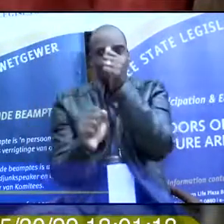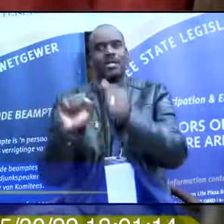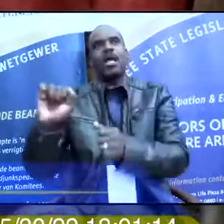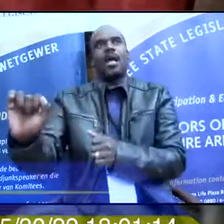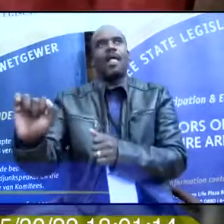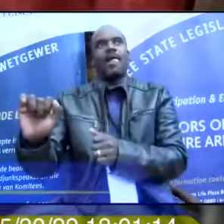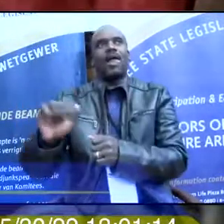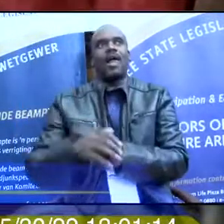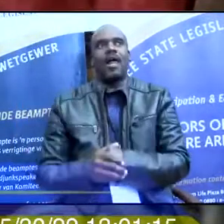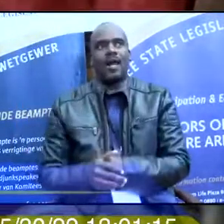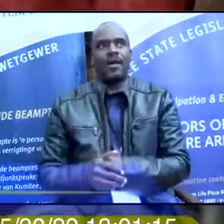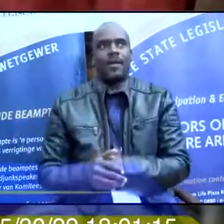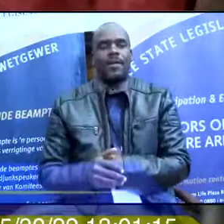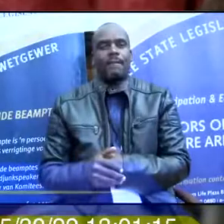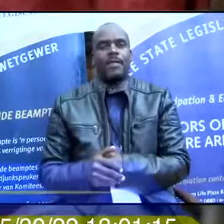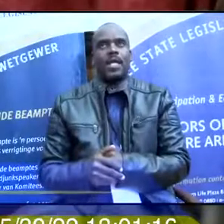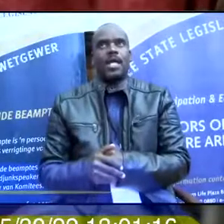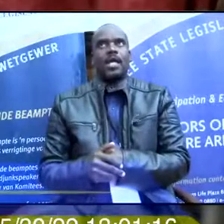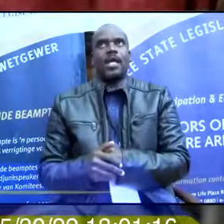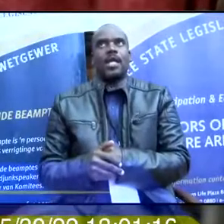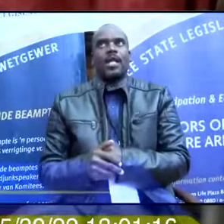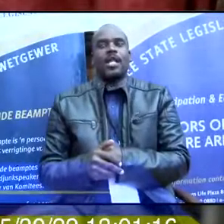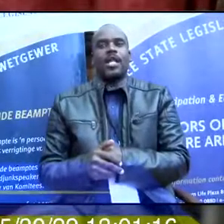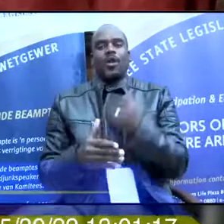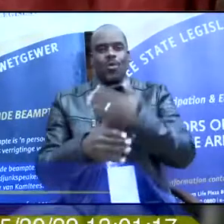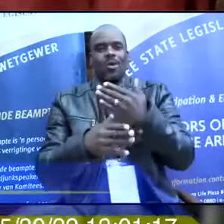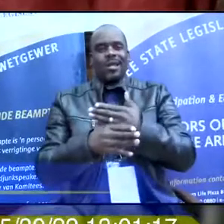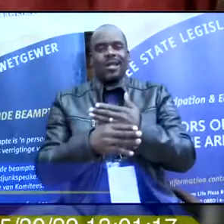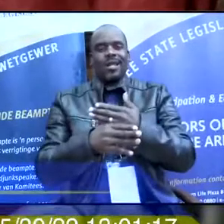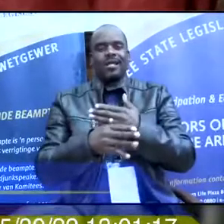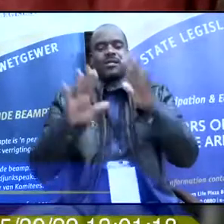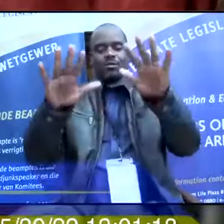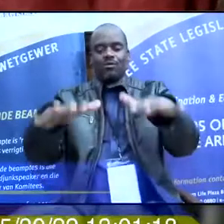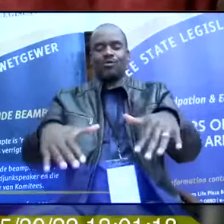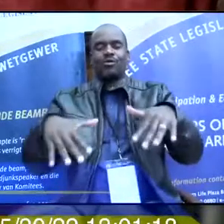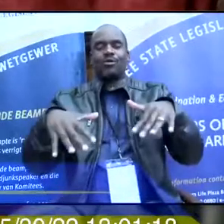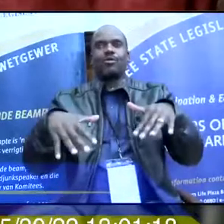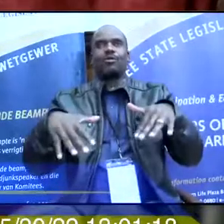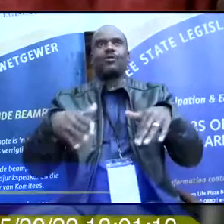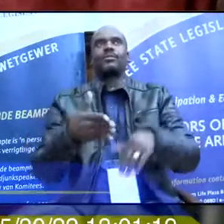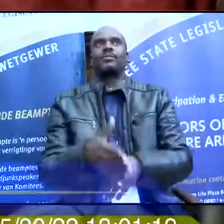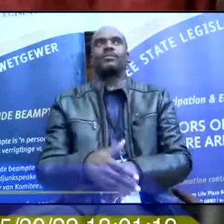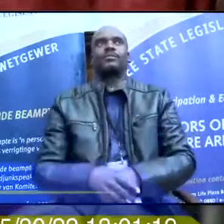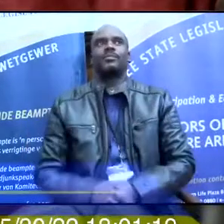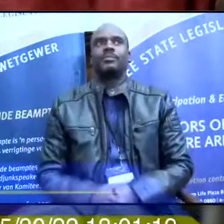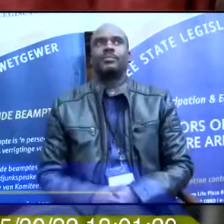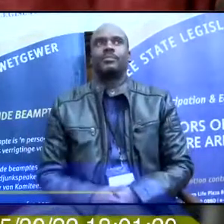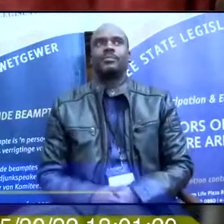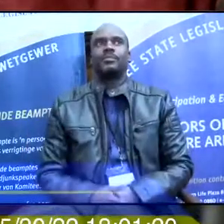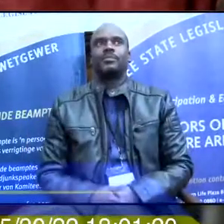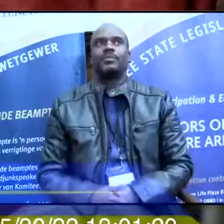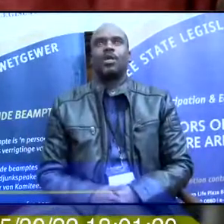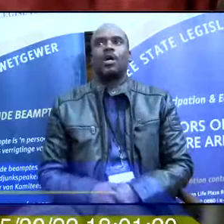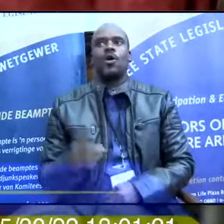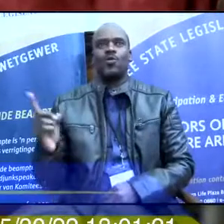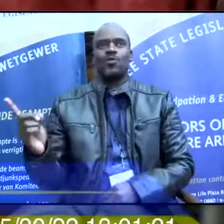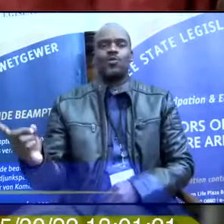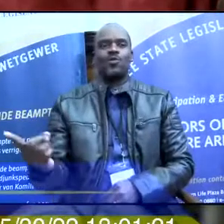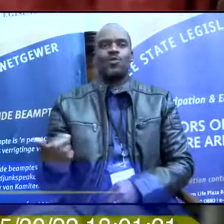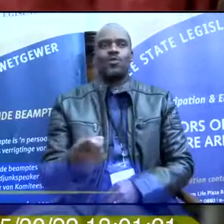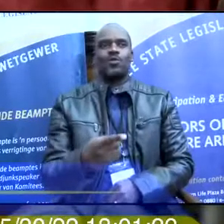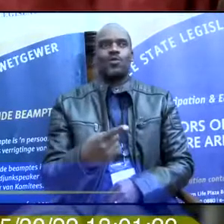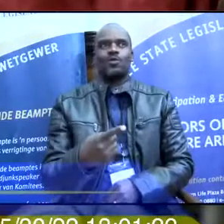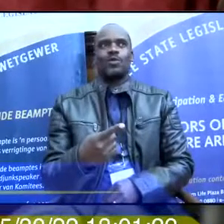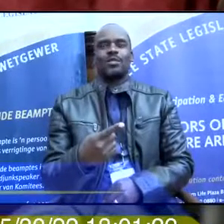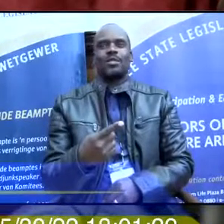members of this house federation leaders all trade union